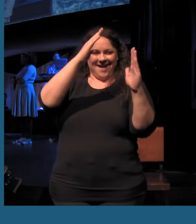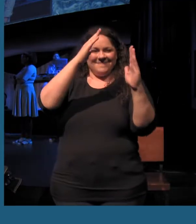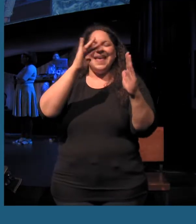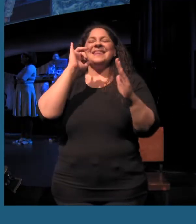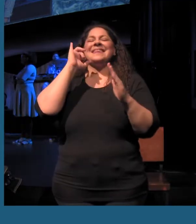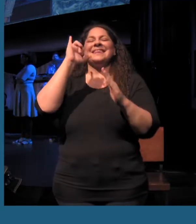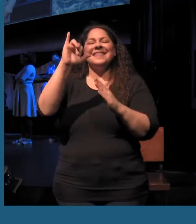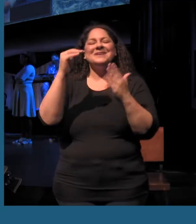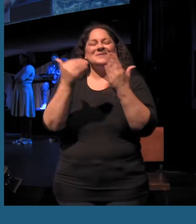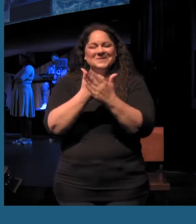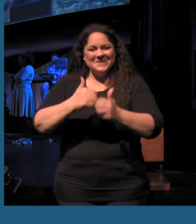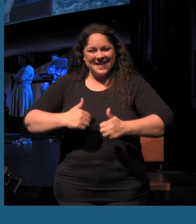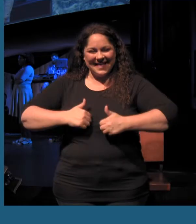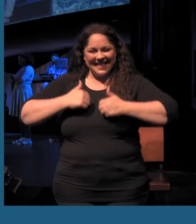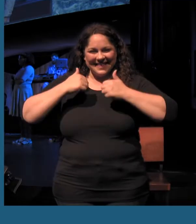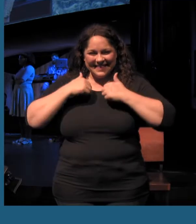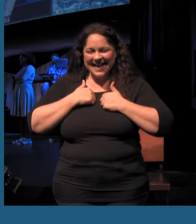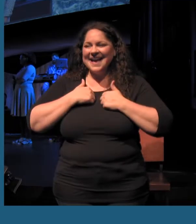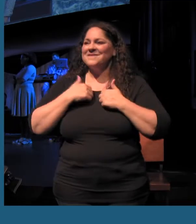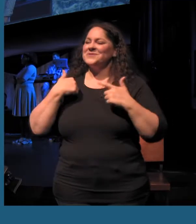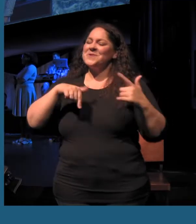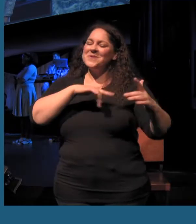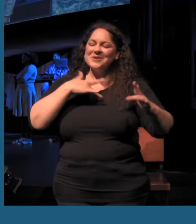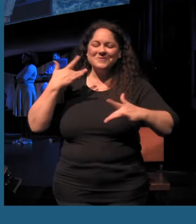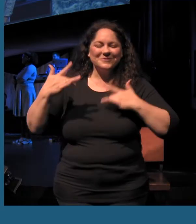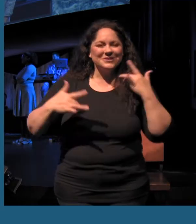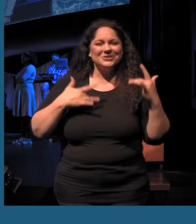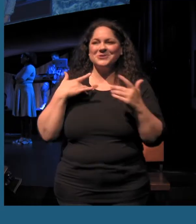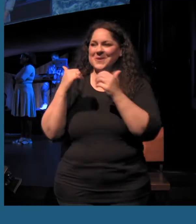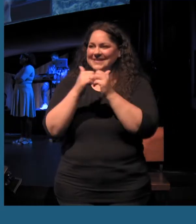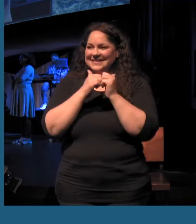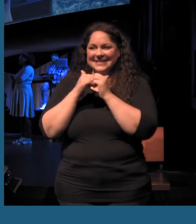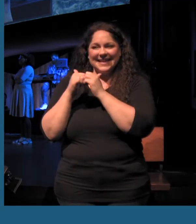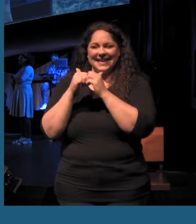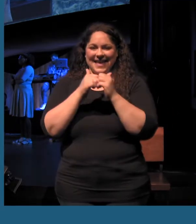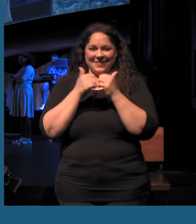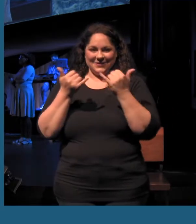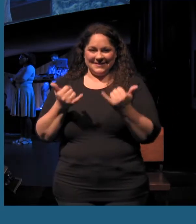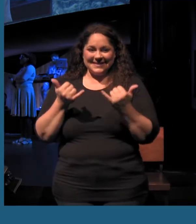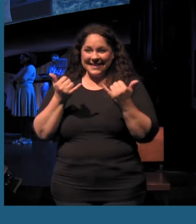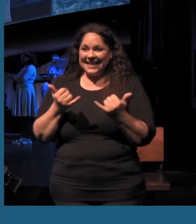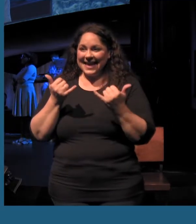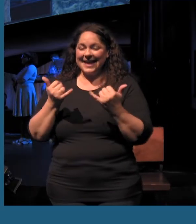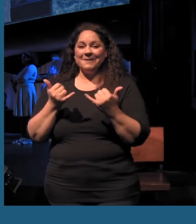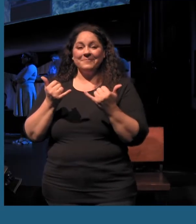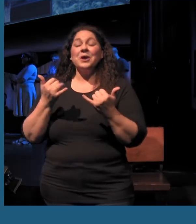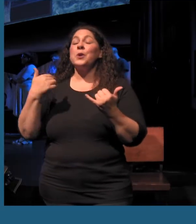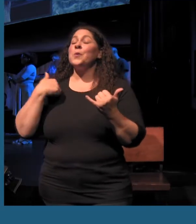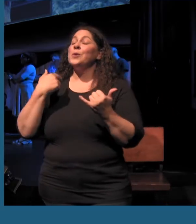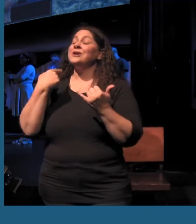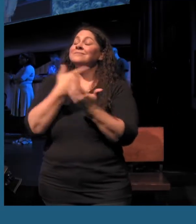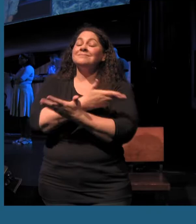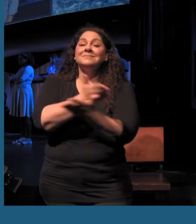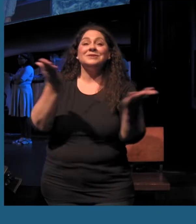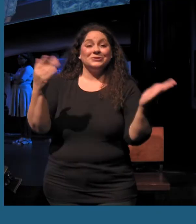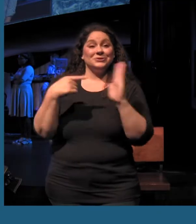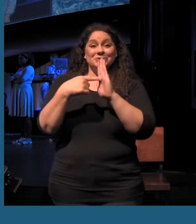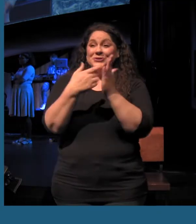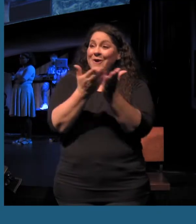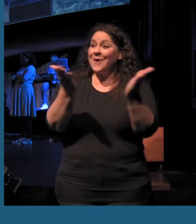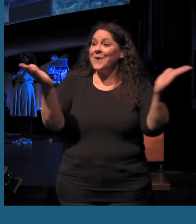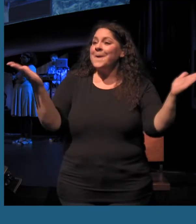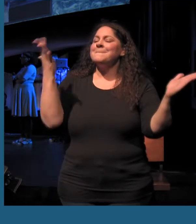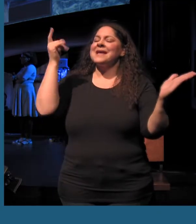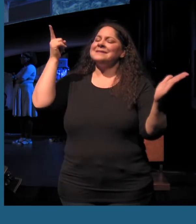lives. So we're going to rejoice together. Yes, we're going to rejoice together today. And we do this publicly because each one is declaring they're